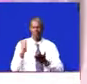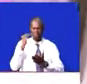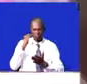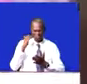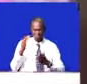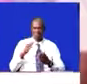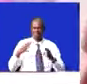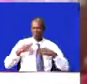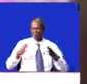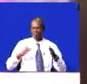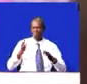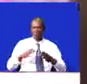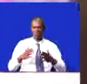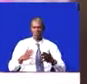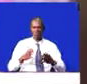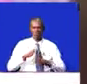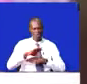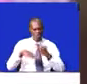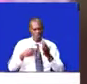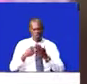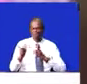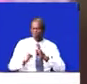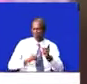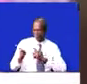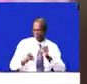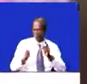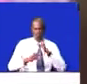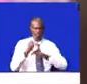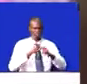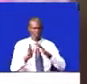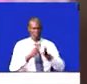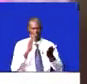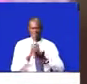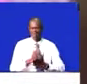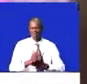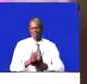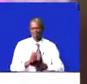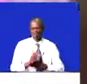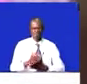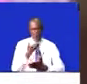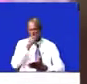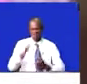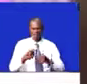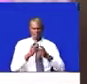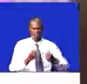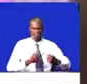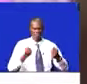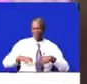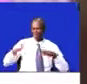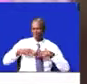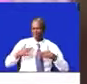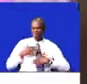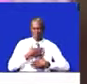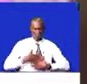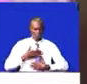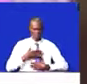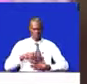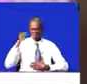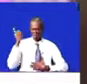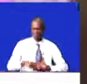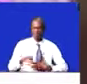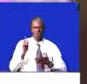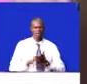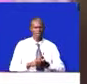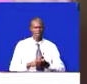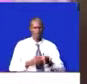can sleep in those places and can provide transport for them to come. And that is excellent. But Homabay people, tafadhali, let's take our money